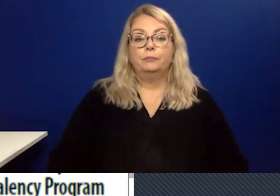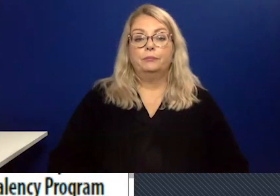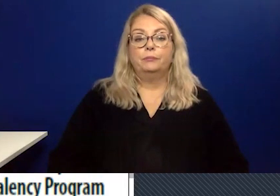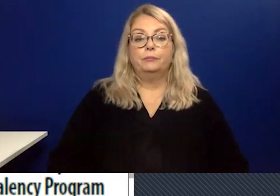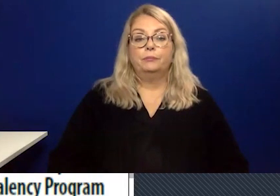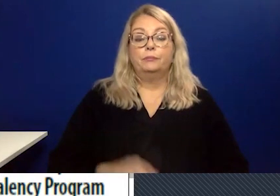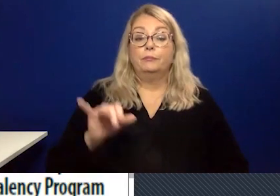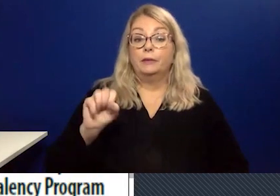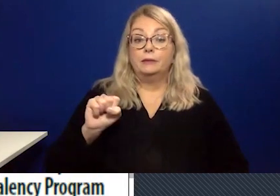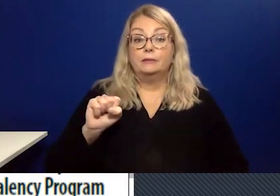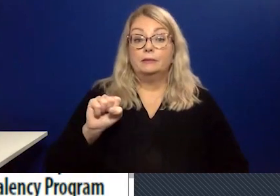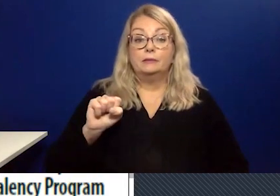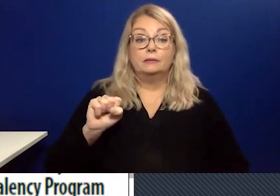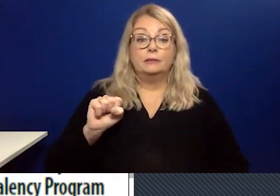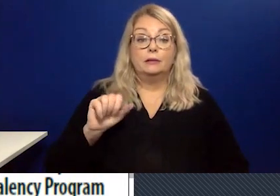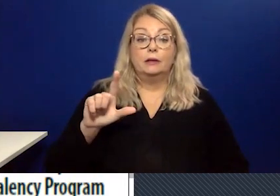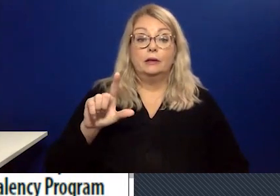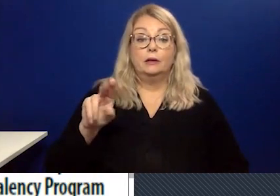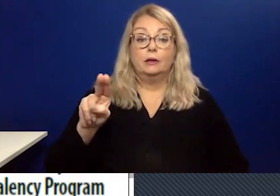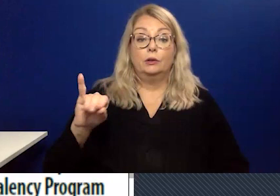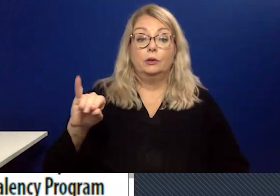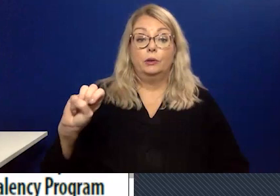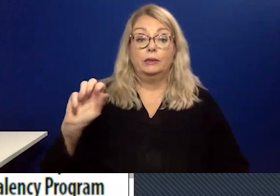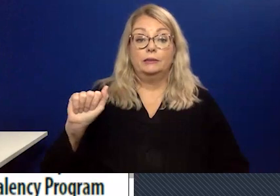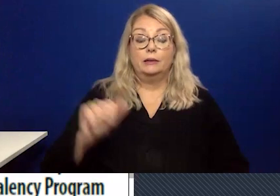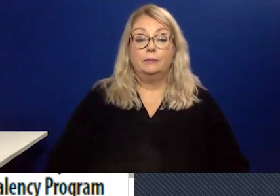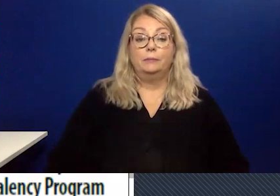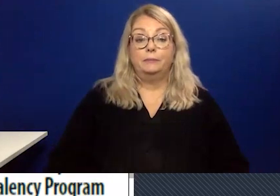Yes. Louisa?